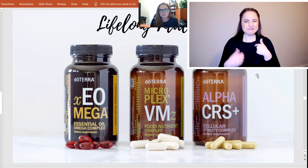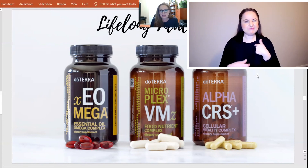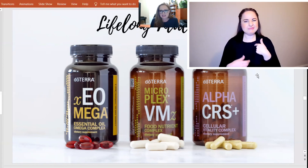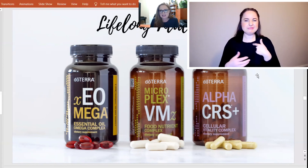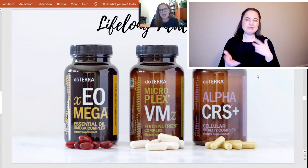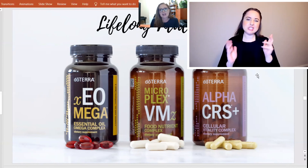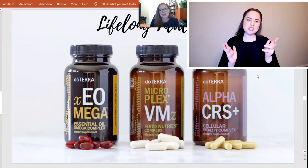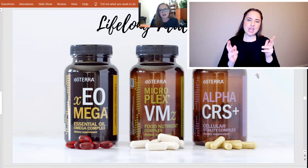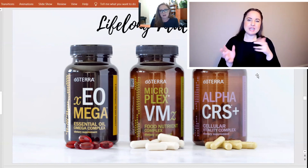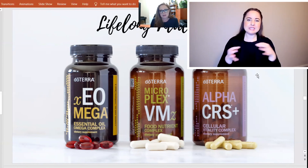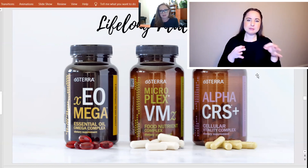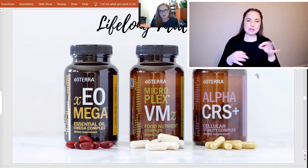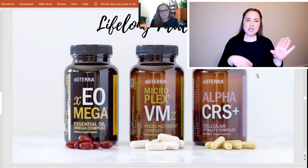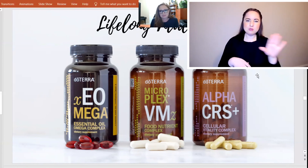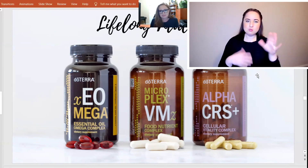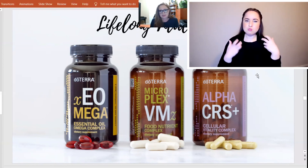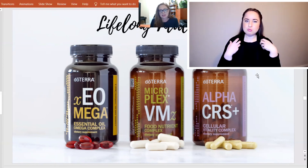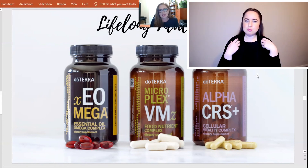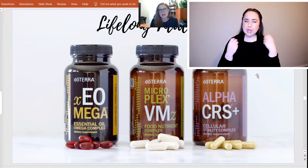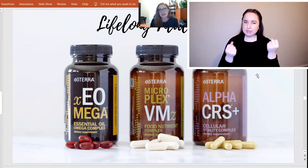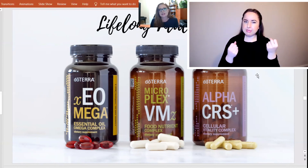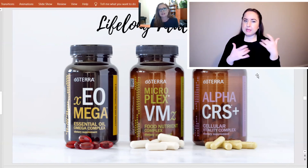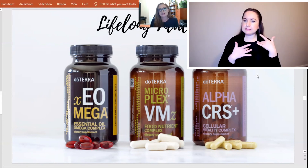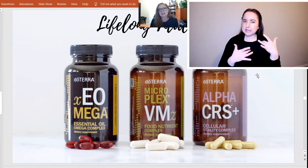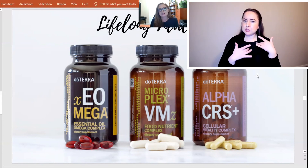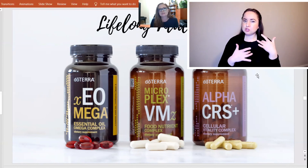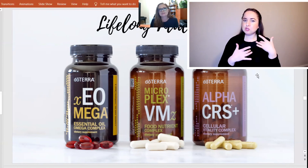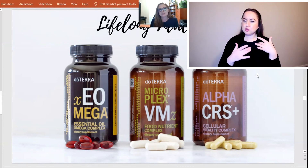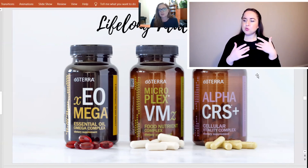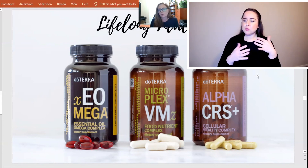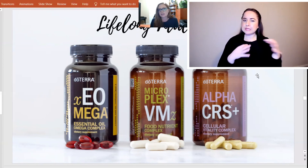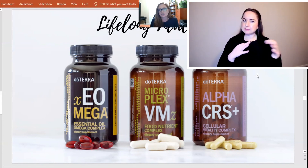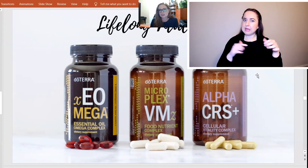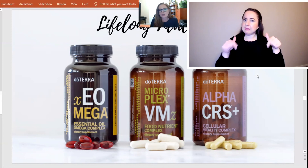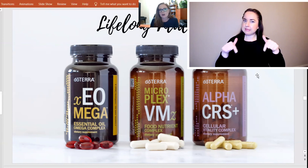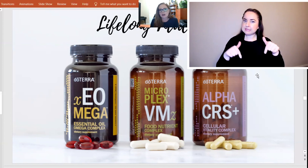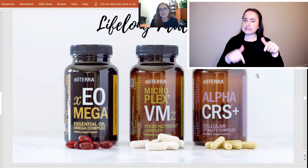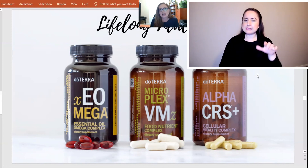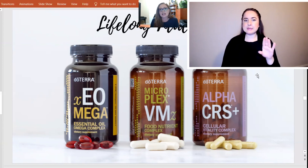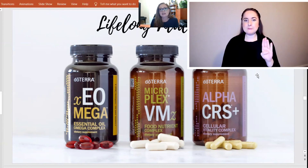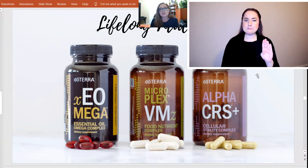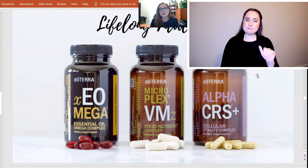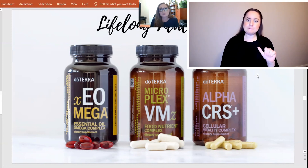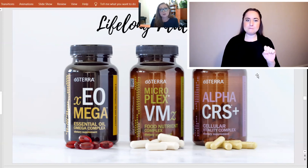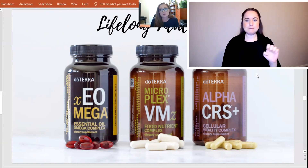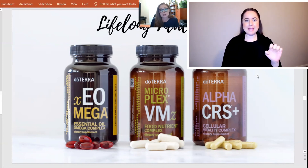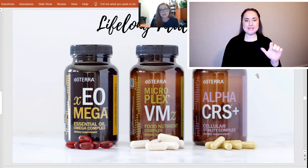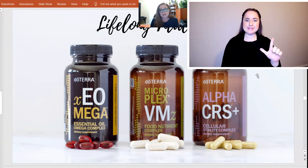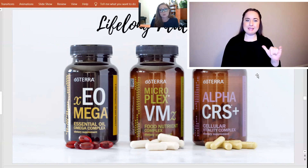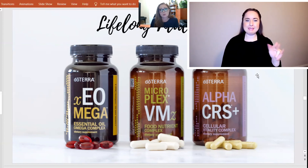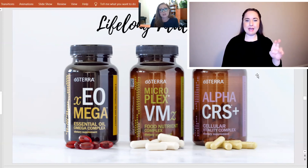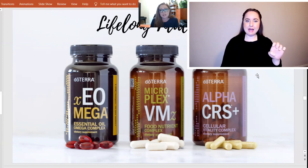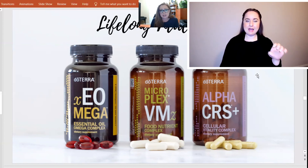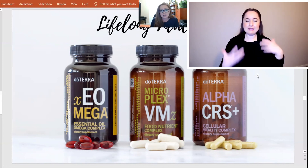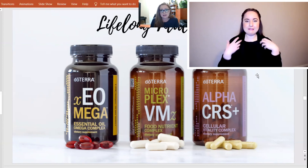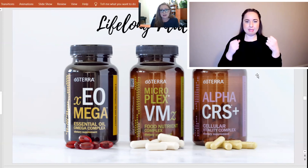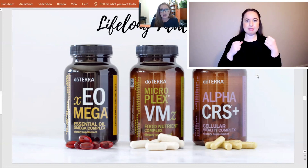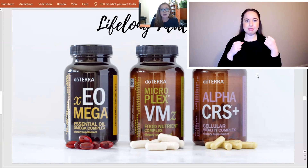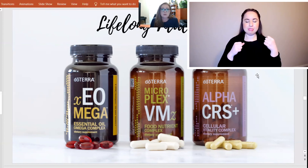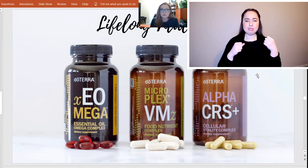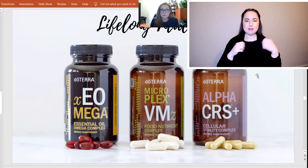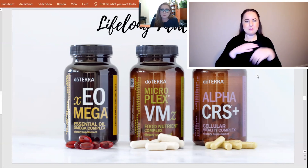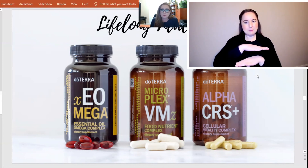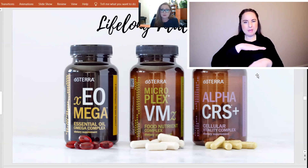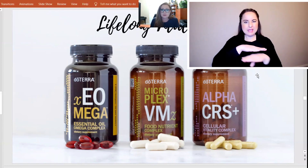is baseline health. And we just are not getting the nutrients we need